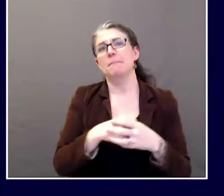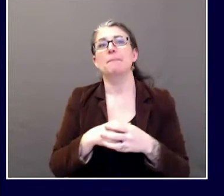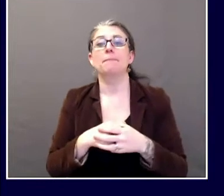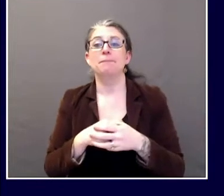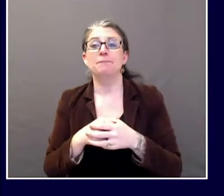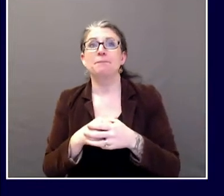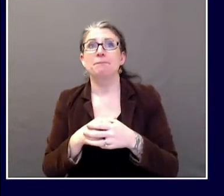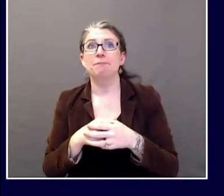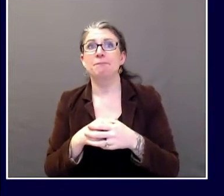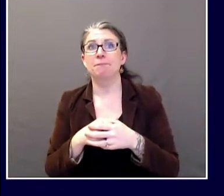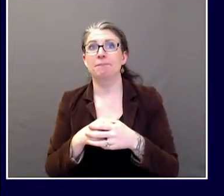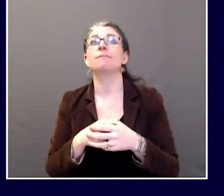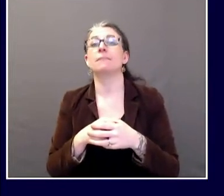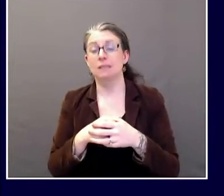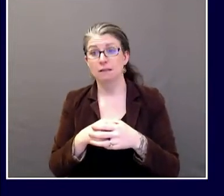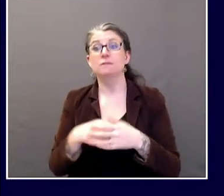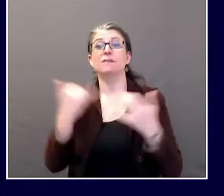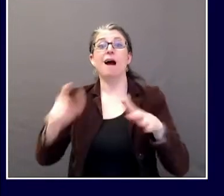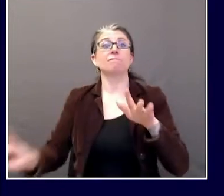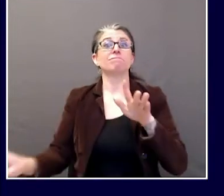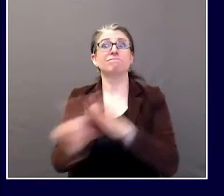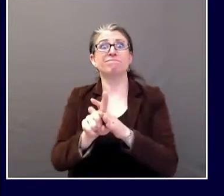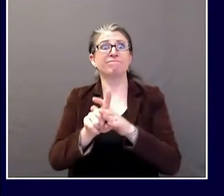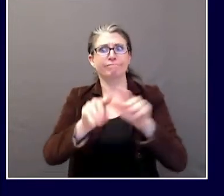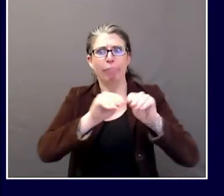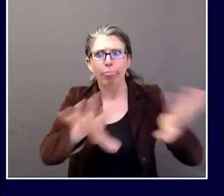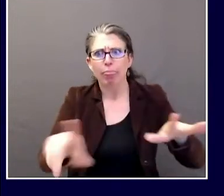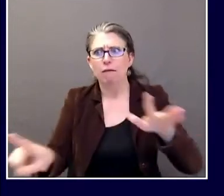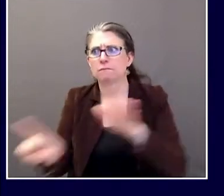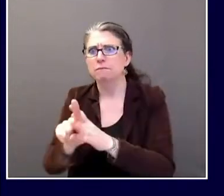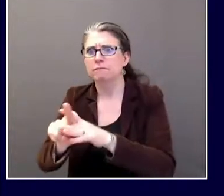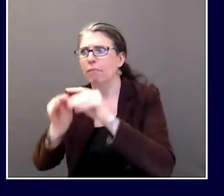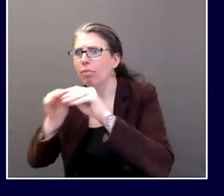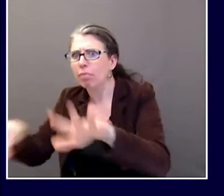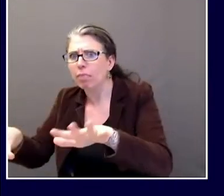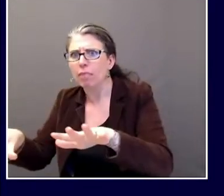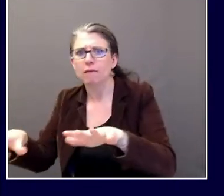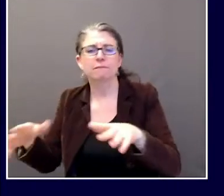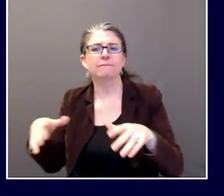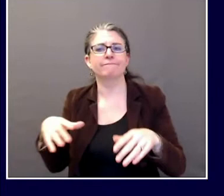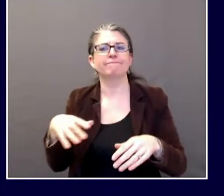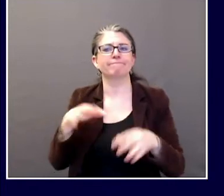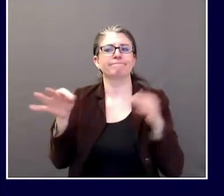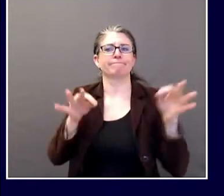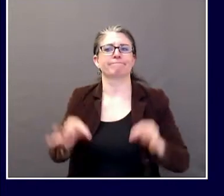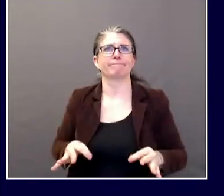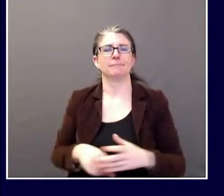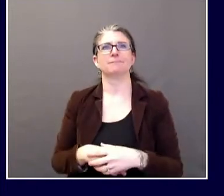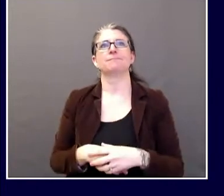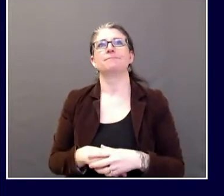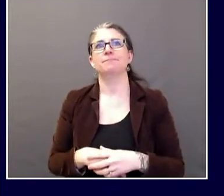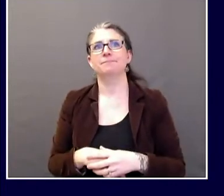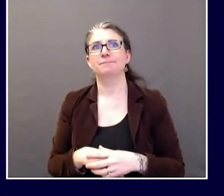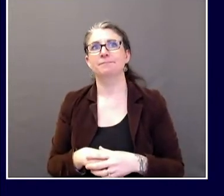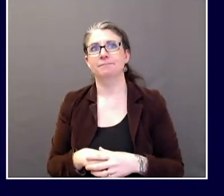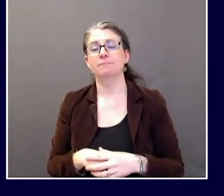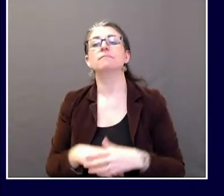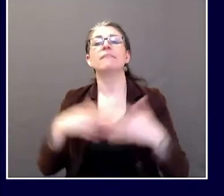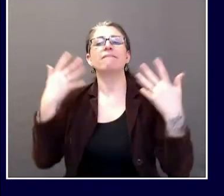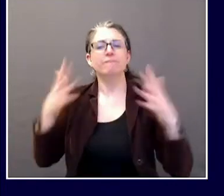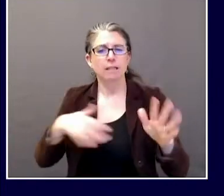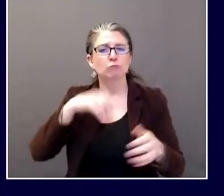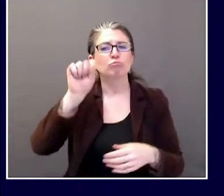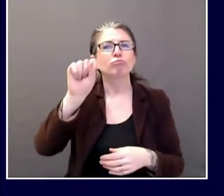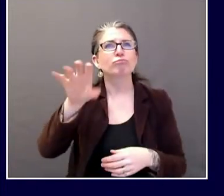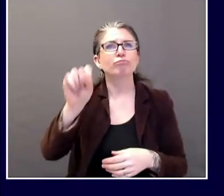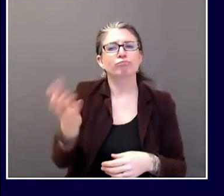CDC already has opened, that I'd like to provide some updates on. The first is an outbreak that we have been working very closely